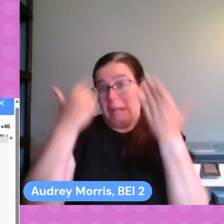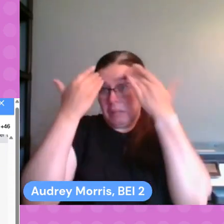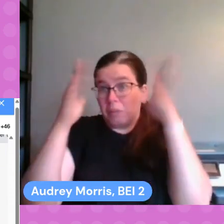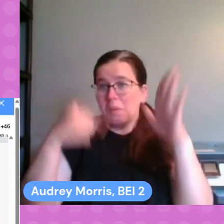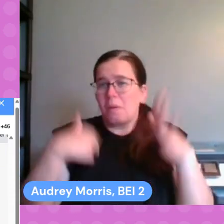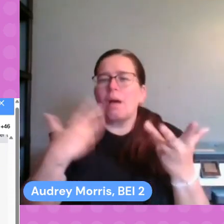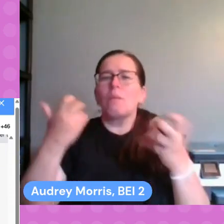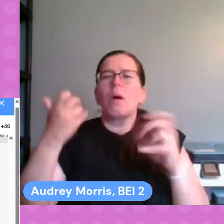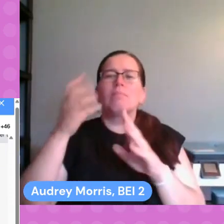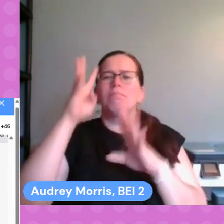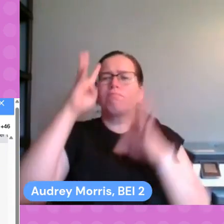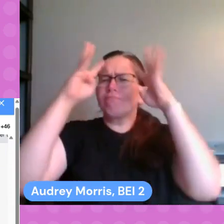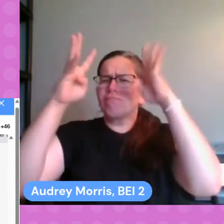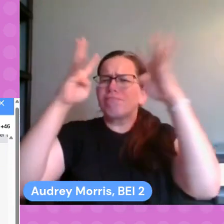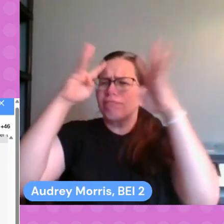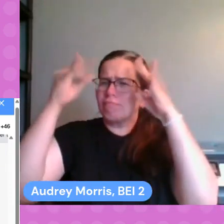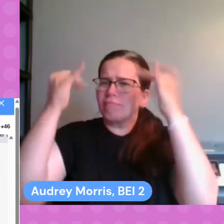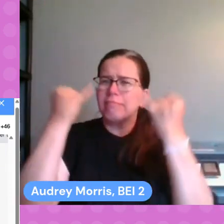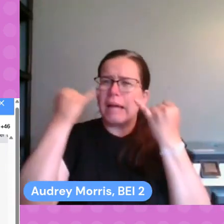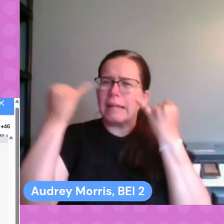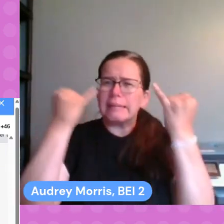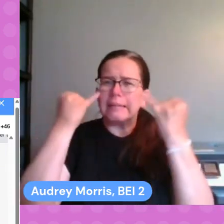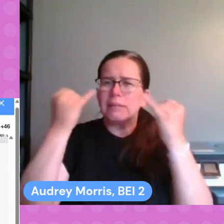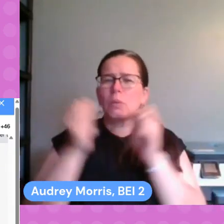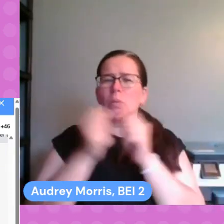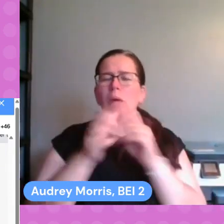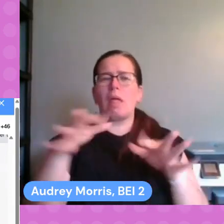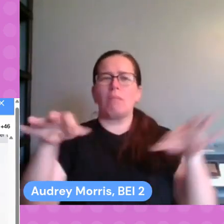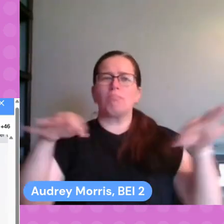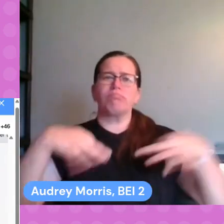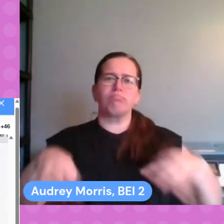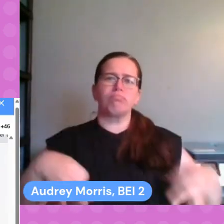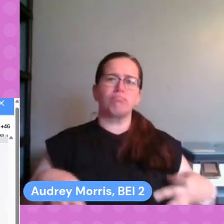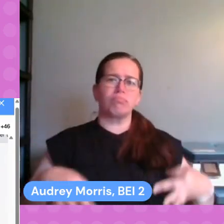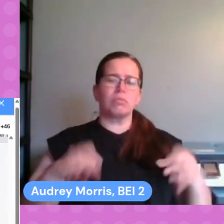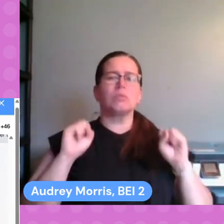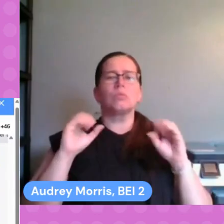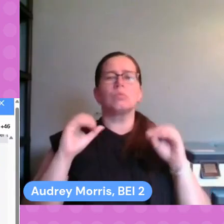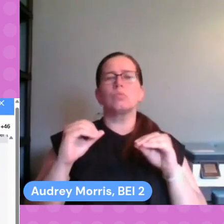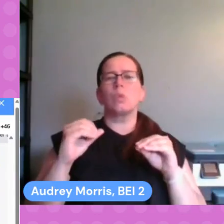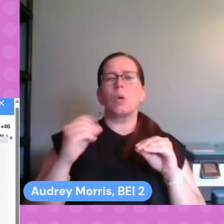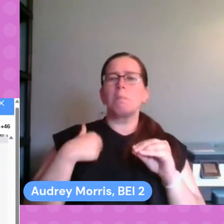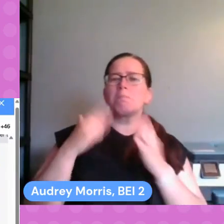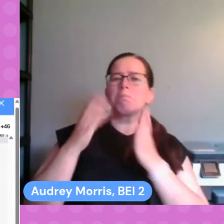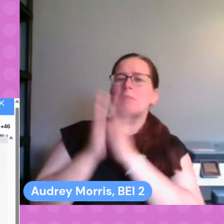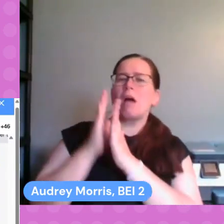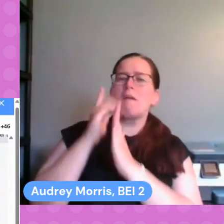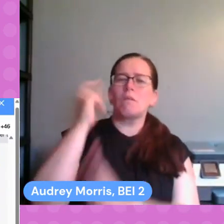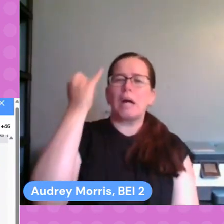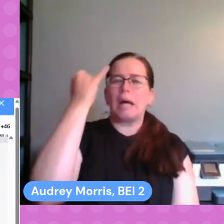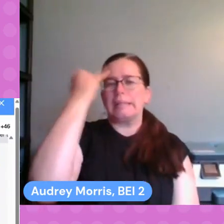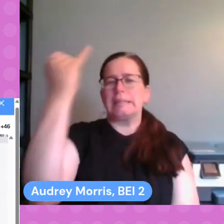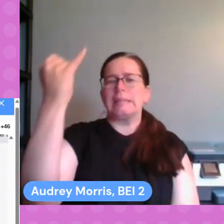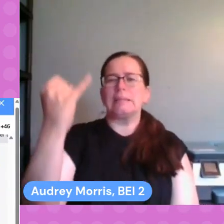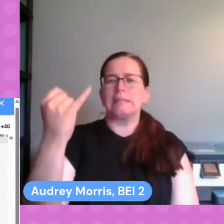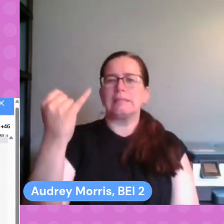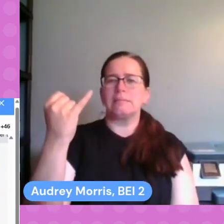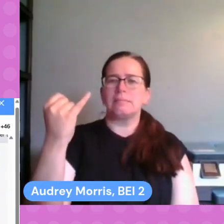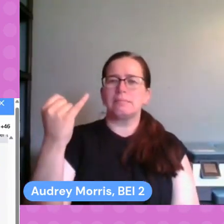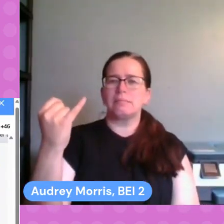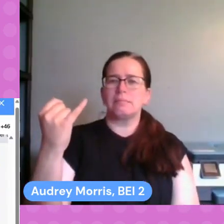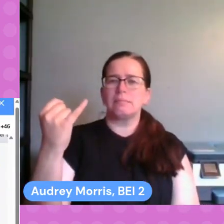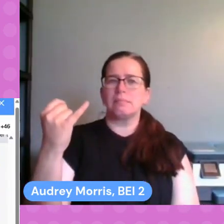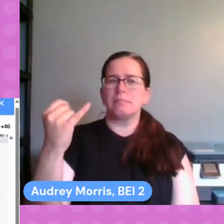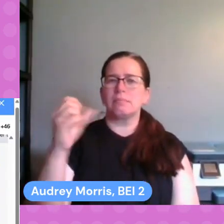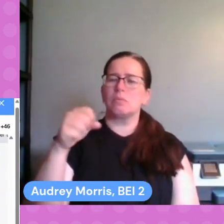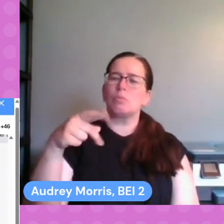creative inspiration, but without being prescriptive. So just give me some ideas and a sprite